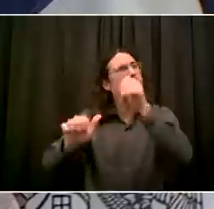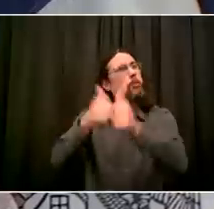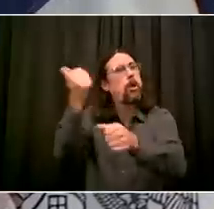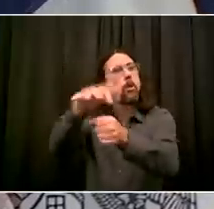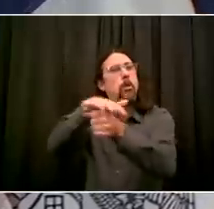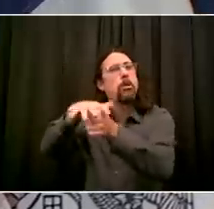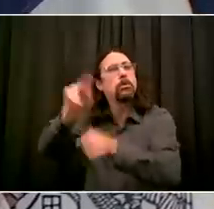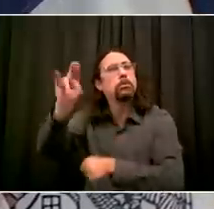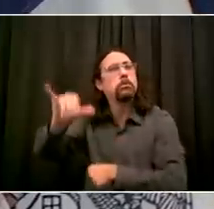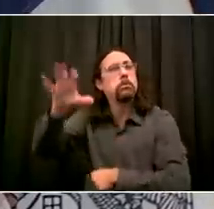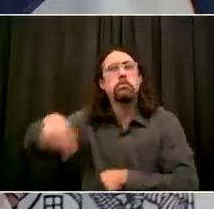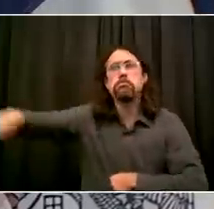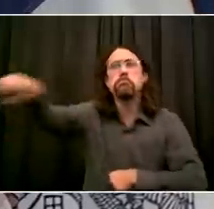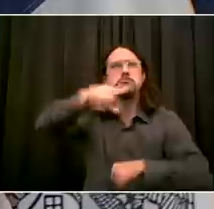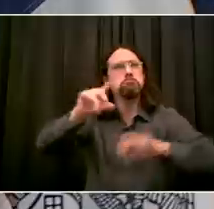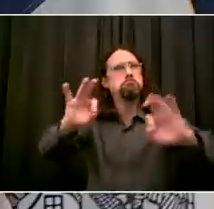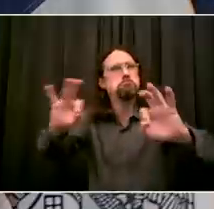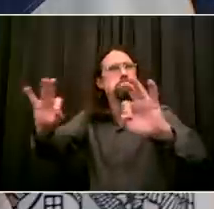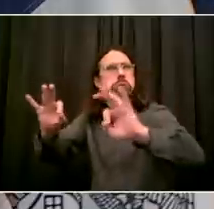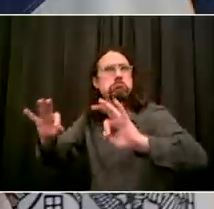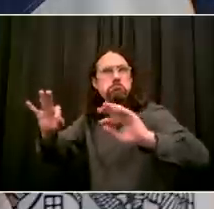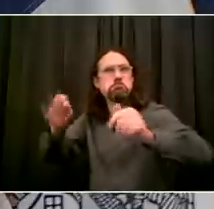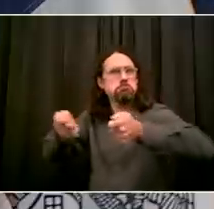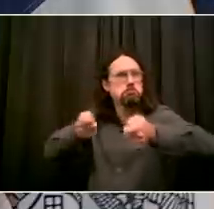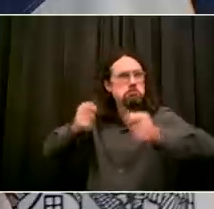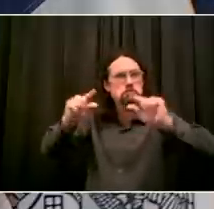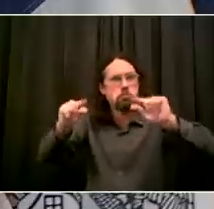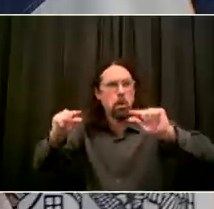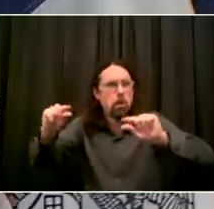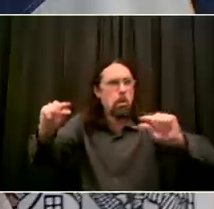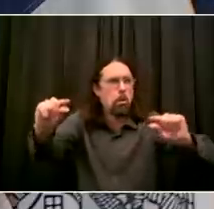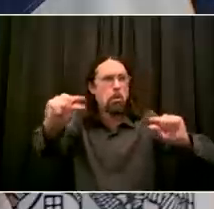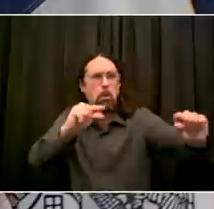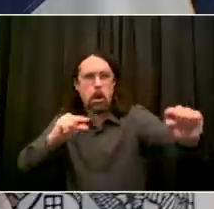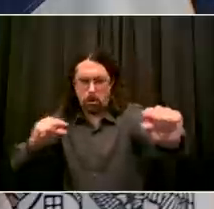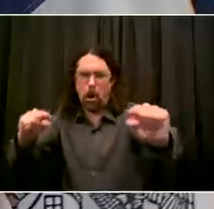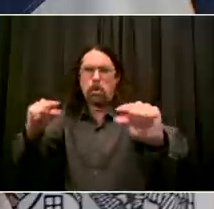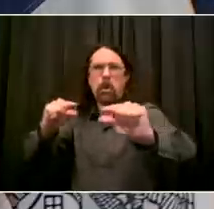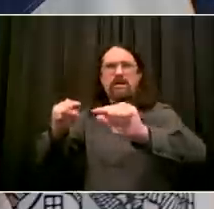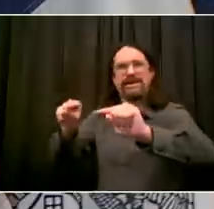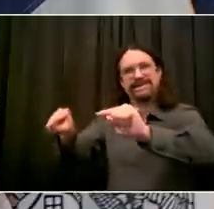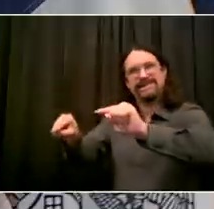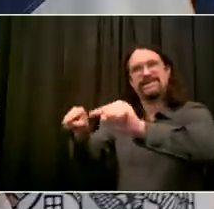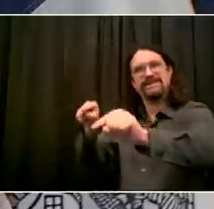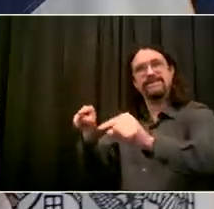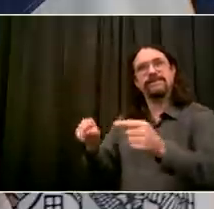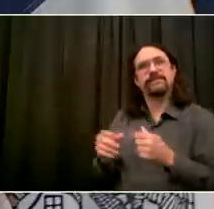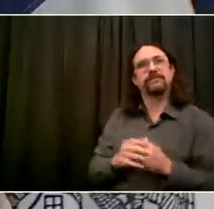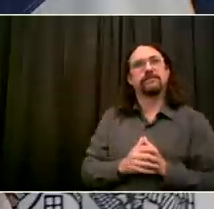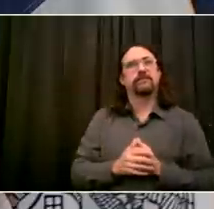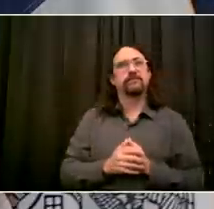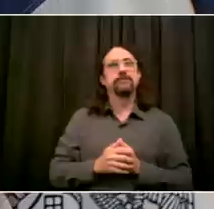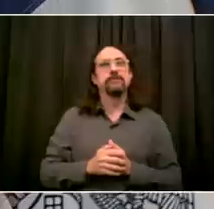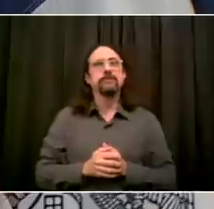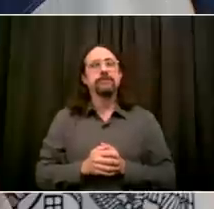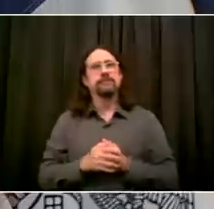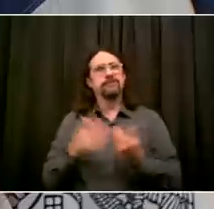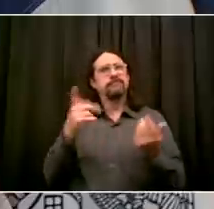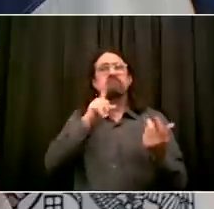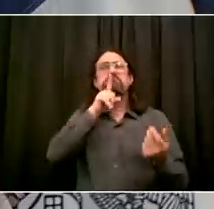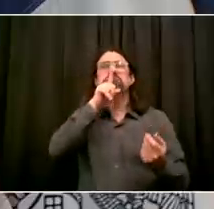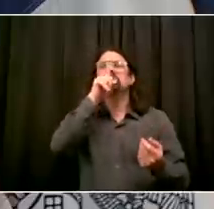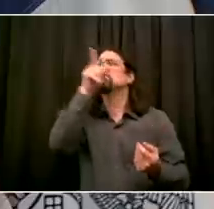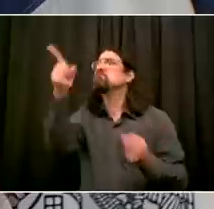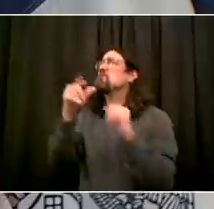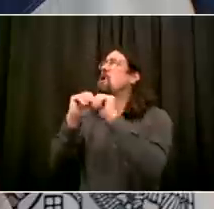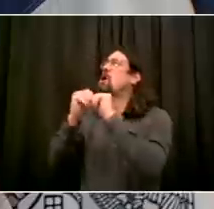will all come down to you, to everyday New Yorkers doing the right thing for yourselves, for your families, for your communities, by practicing the basic